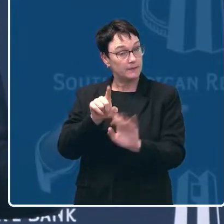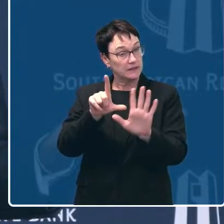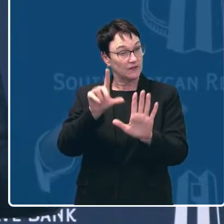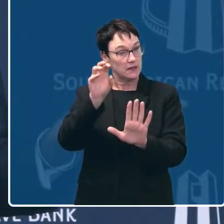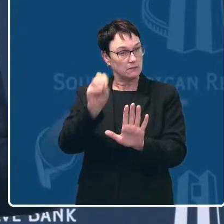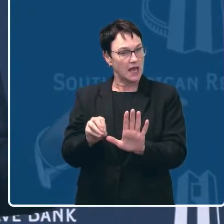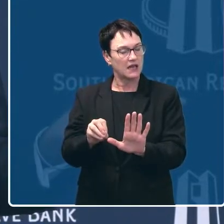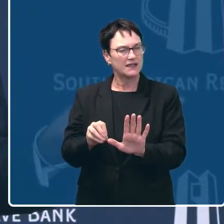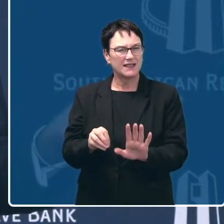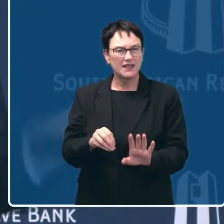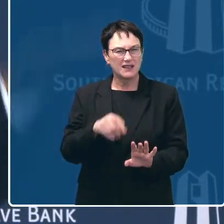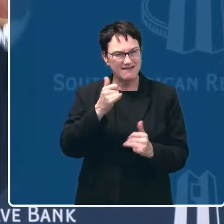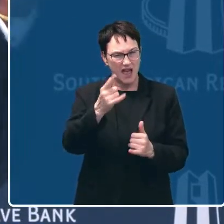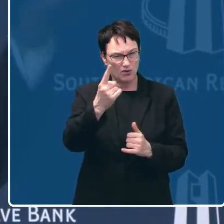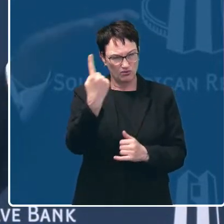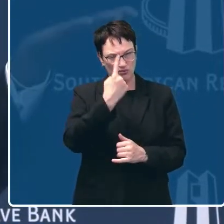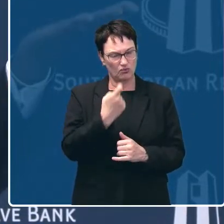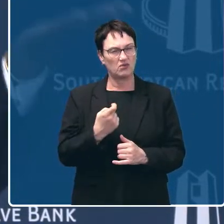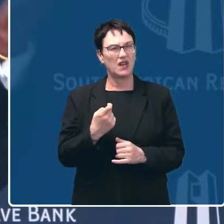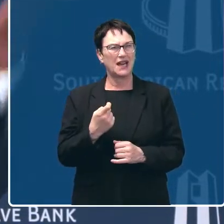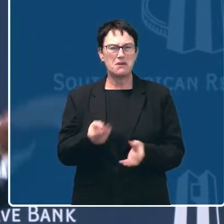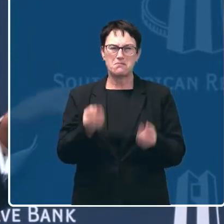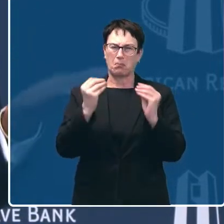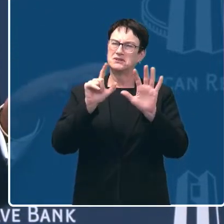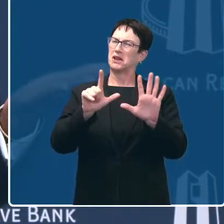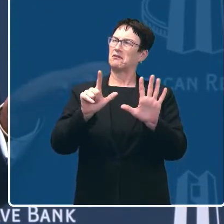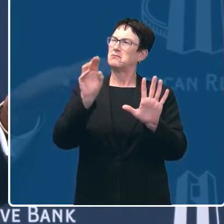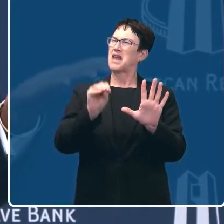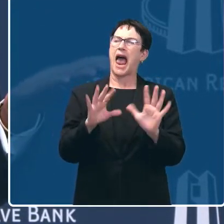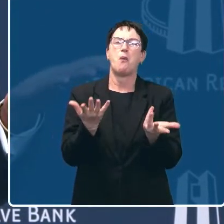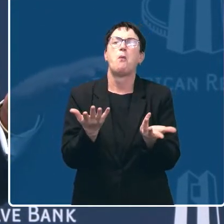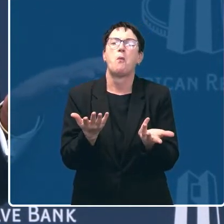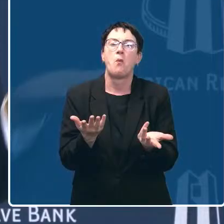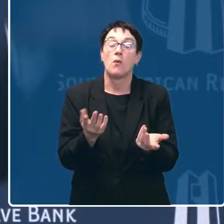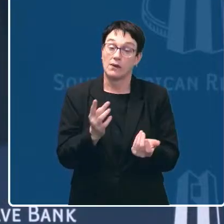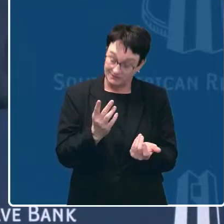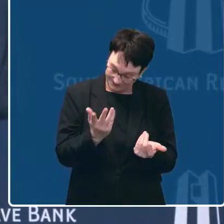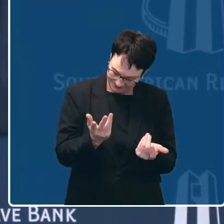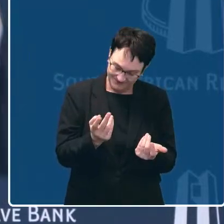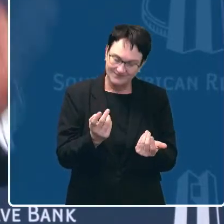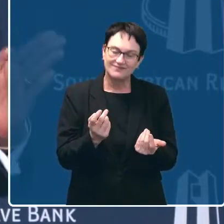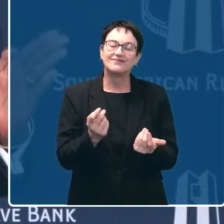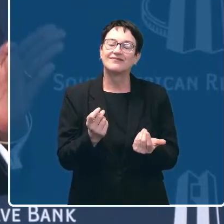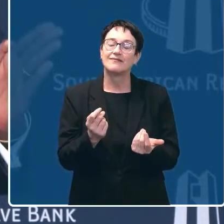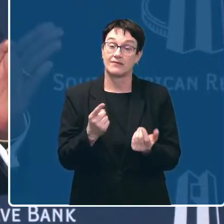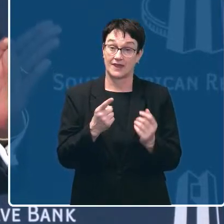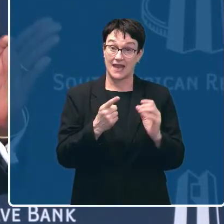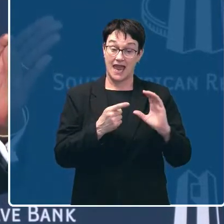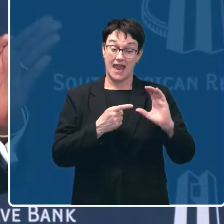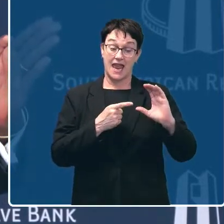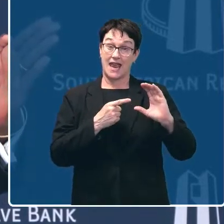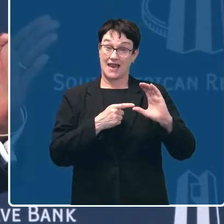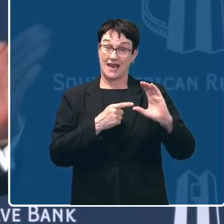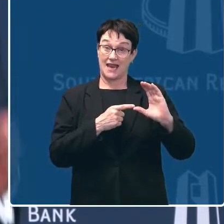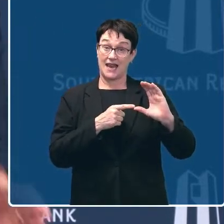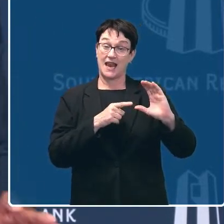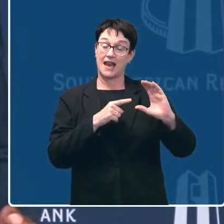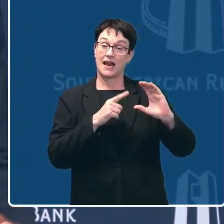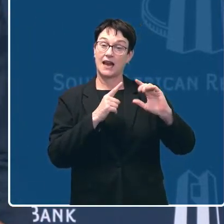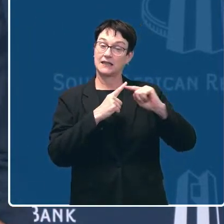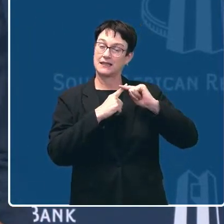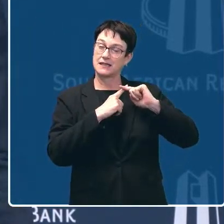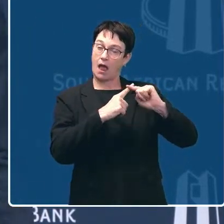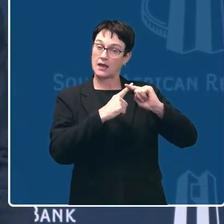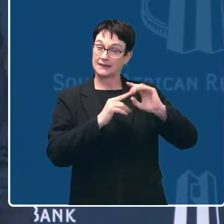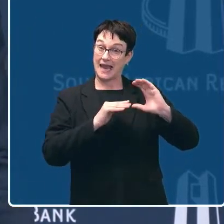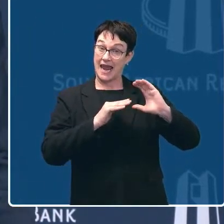7%? That 7% is simply the inflation target